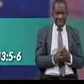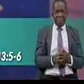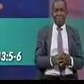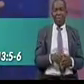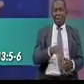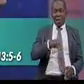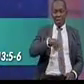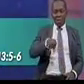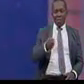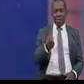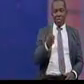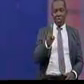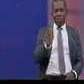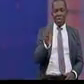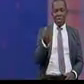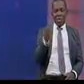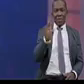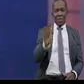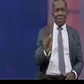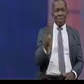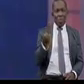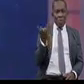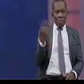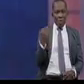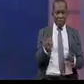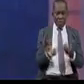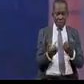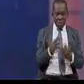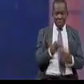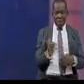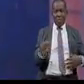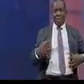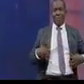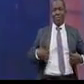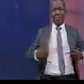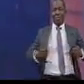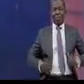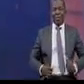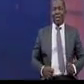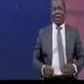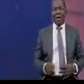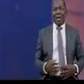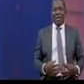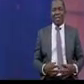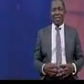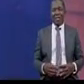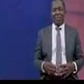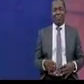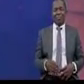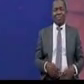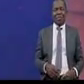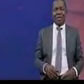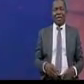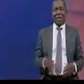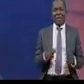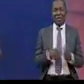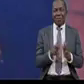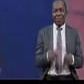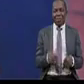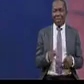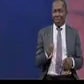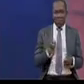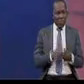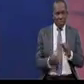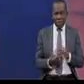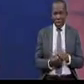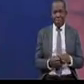a confederacy, and they said, let him come, or show him we're being kind of